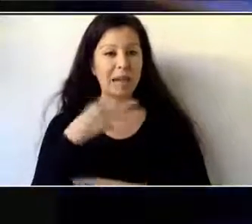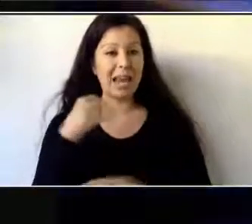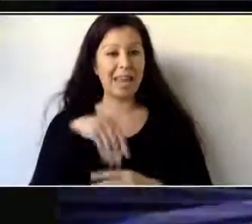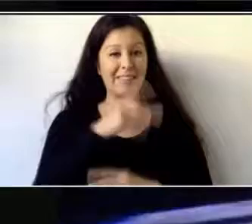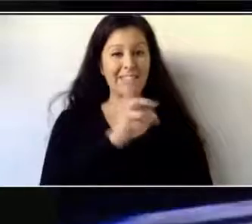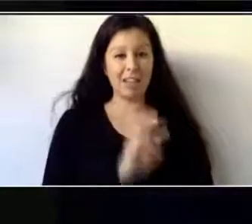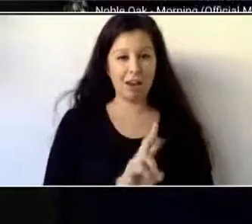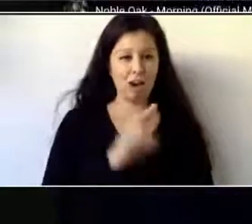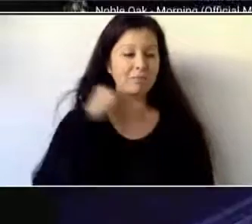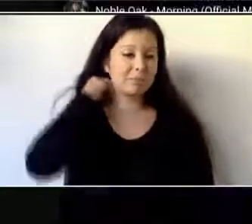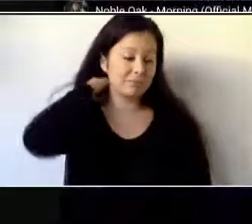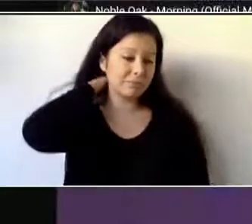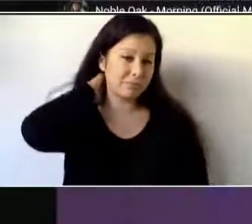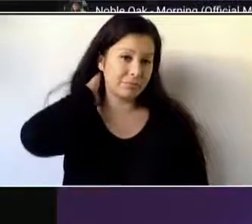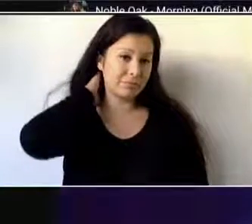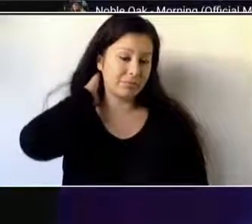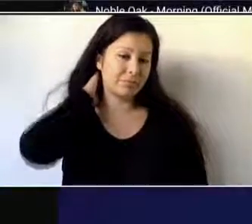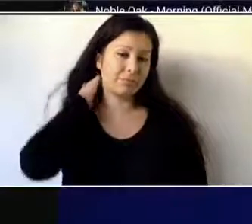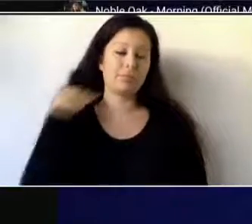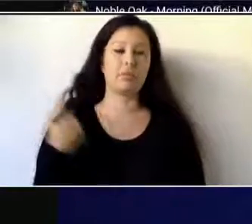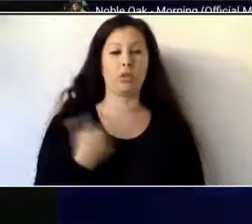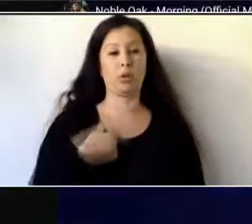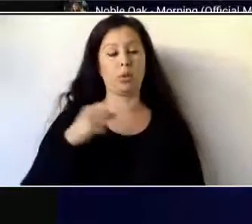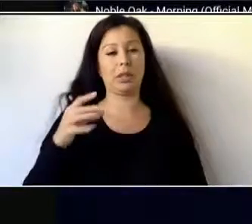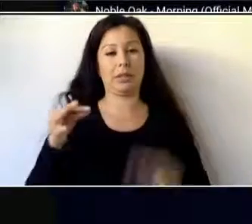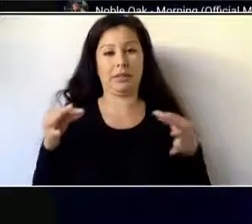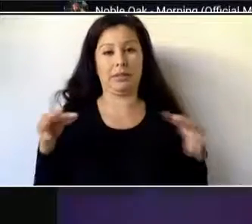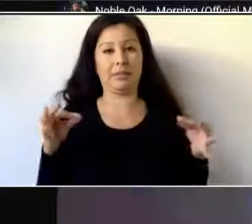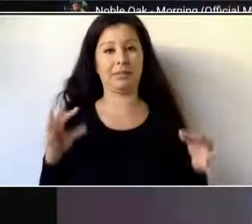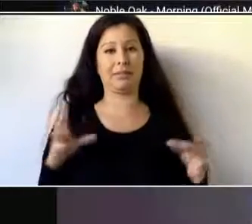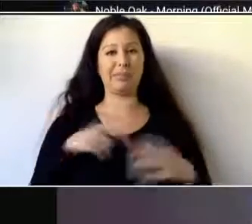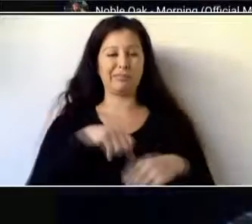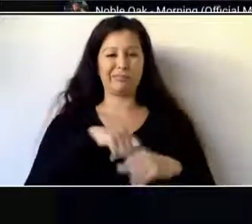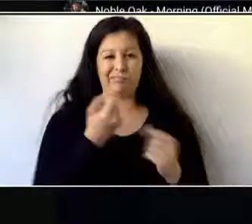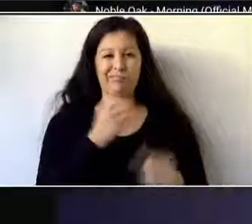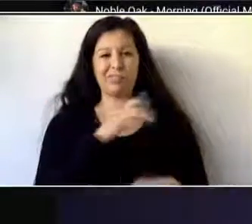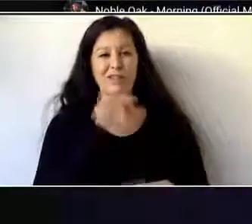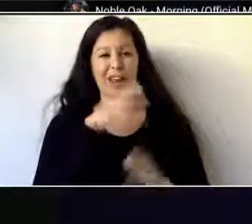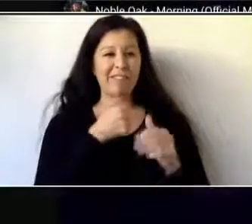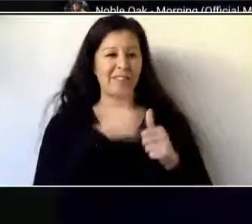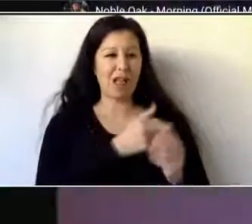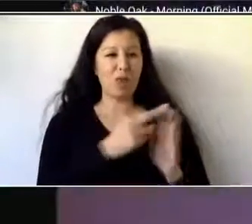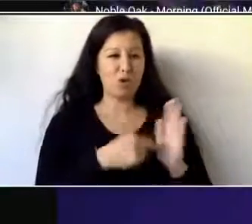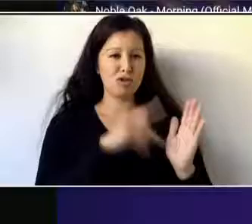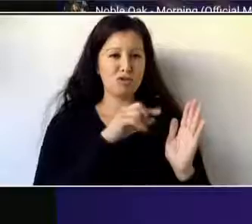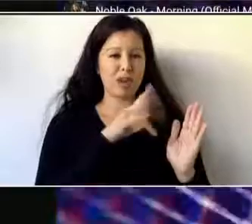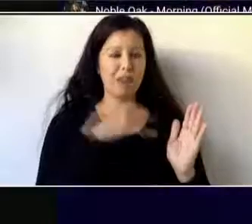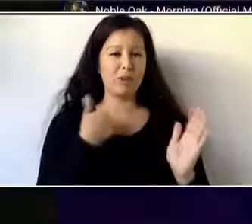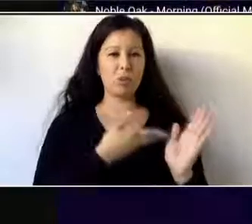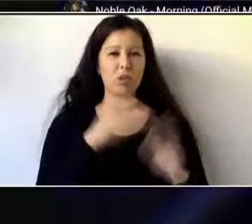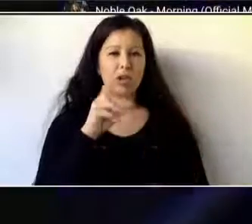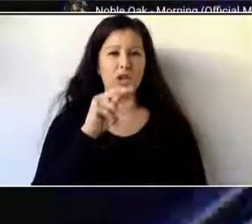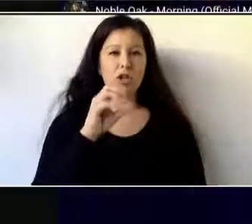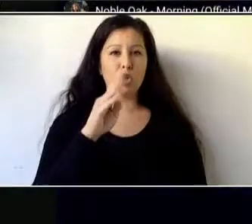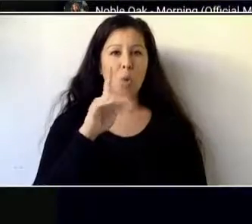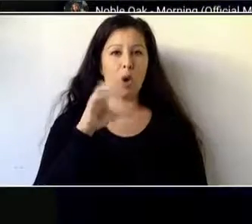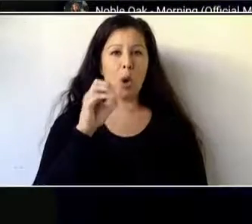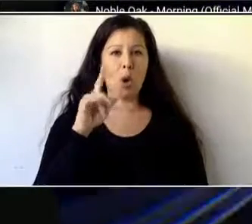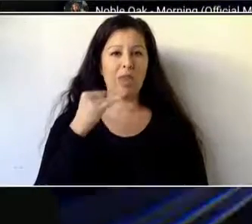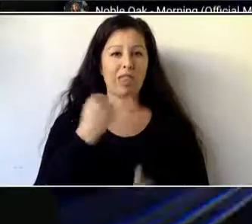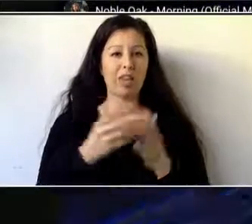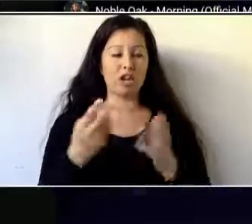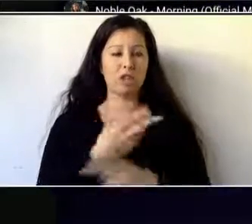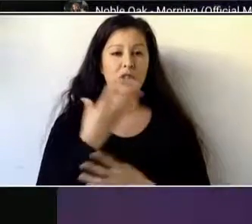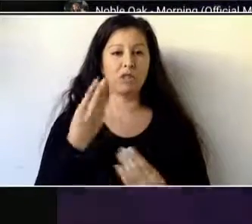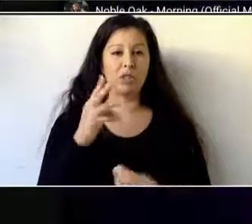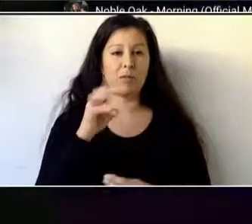VR, where we can defy gravity. And we were able to bring in Noble Oak, who's the artist here, using this software